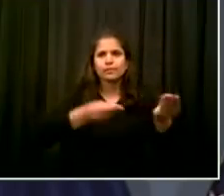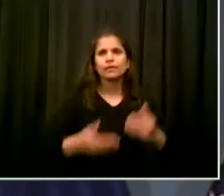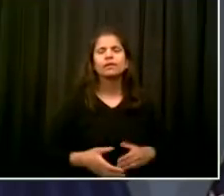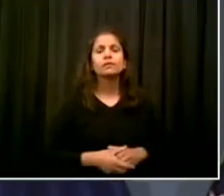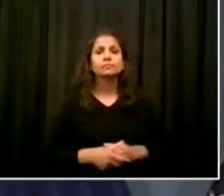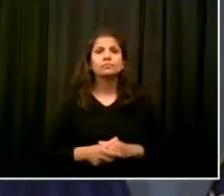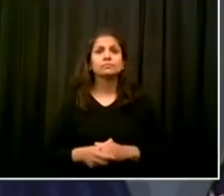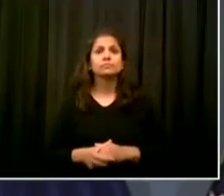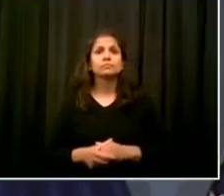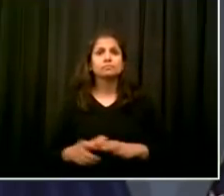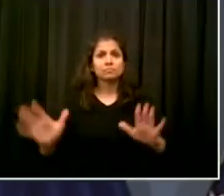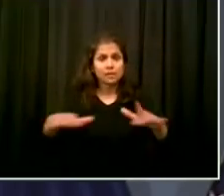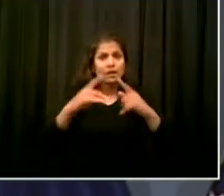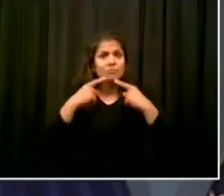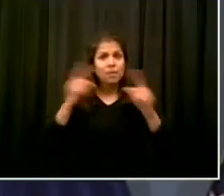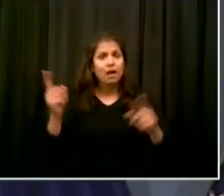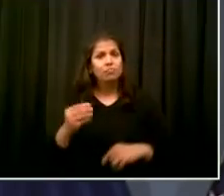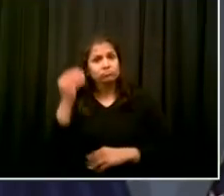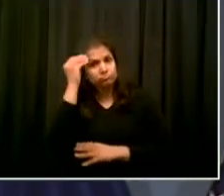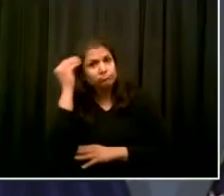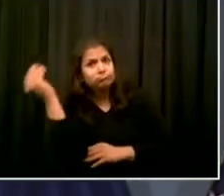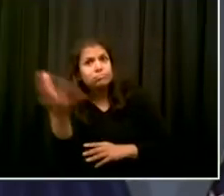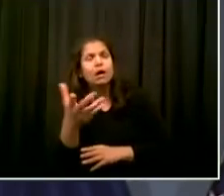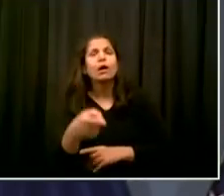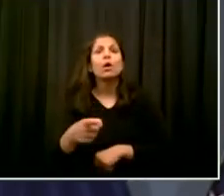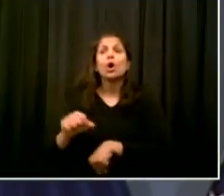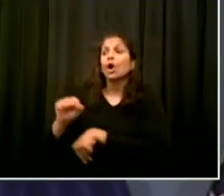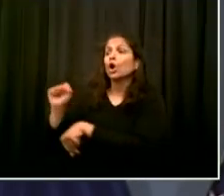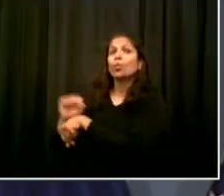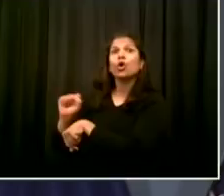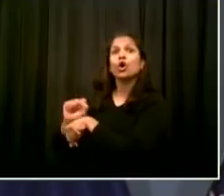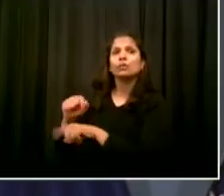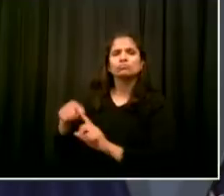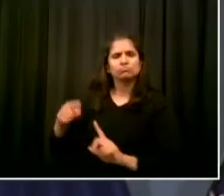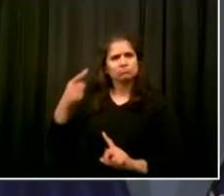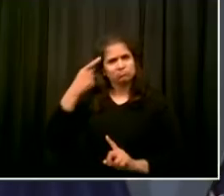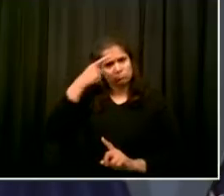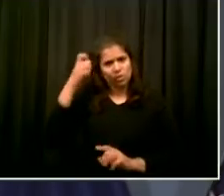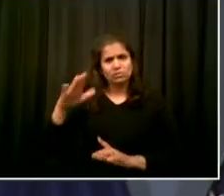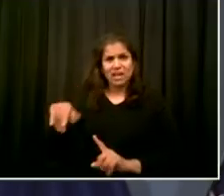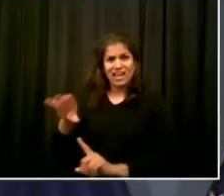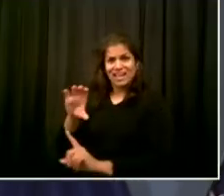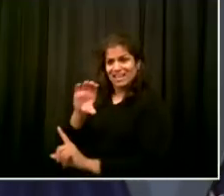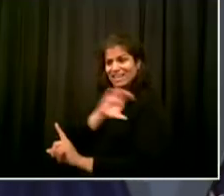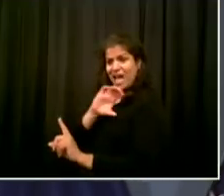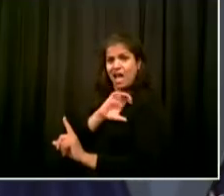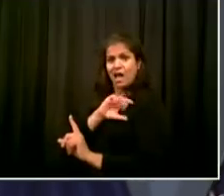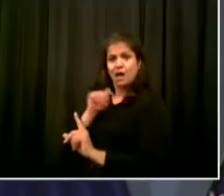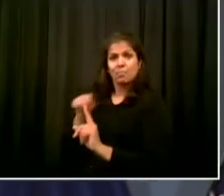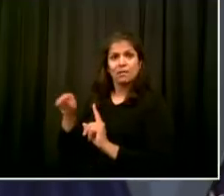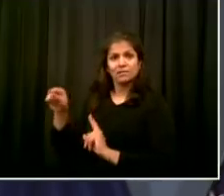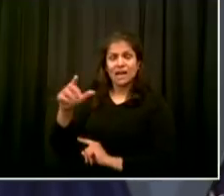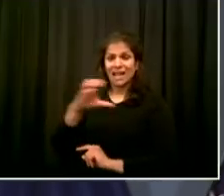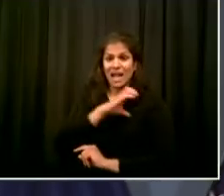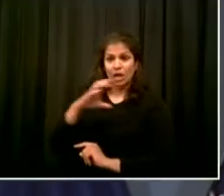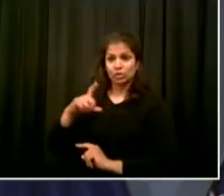believes in this model and supports it just as fully as I do, and the Black, Latino, Asian Caucus has led the